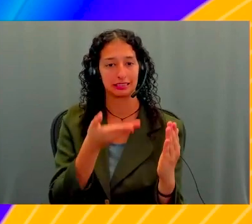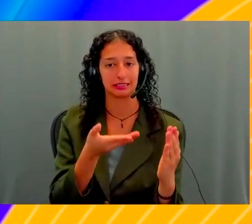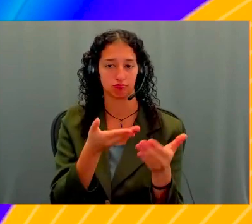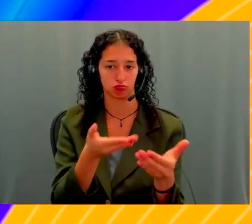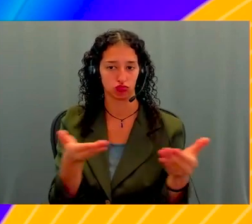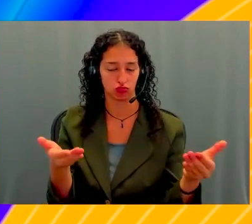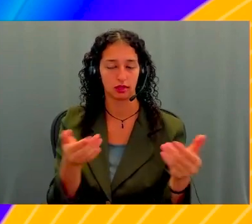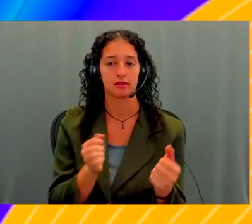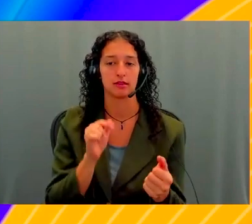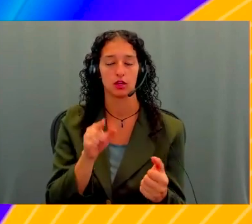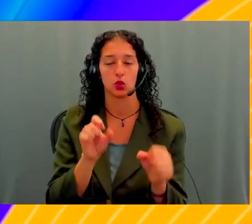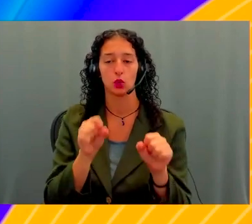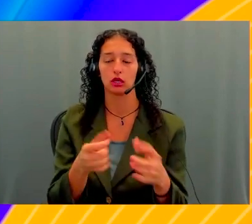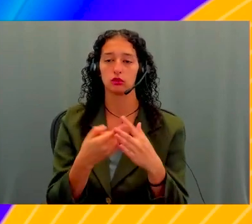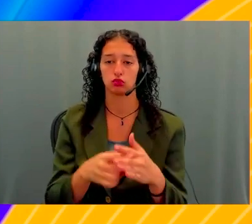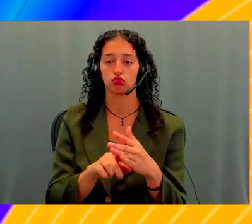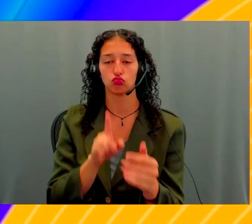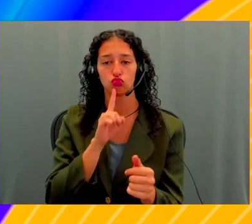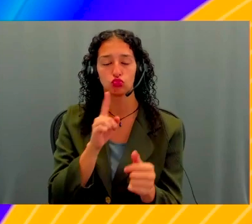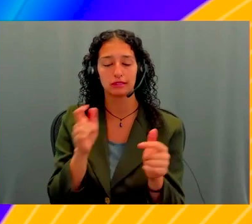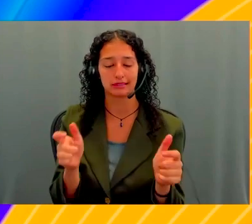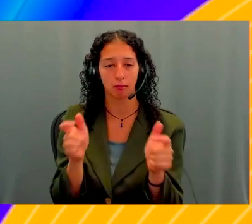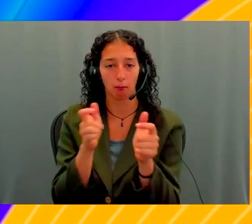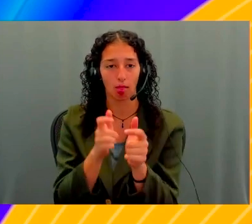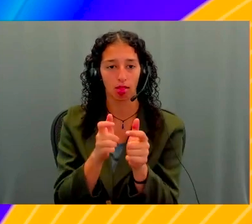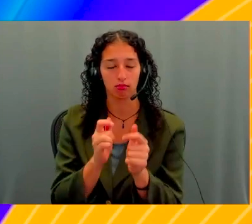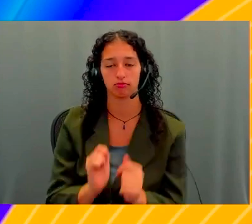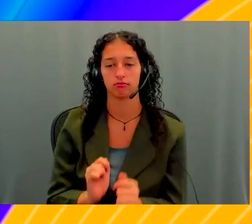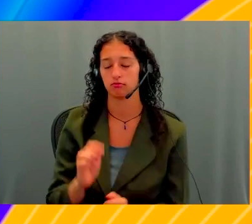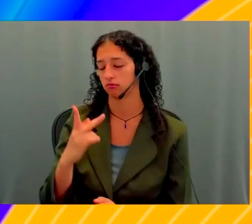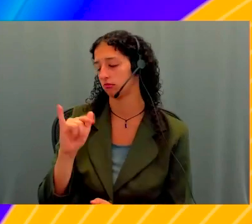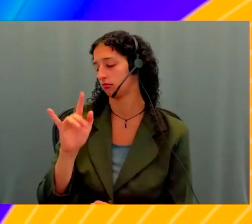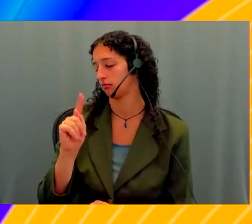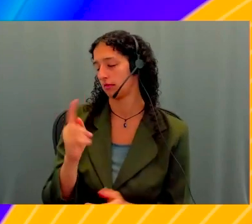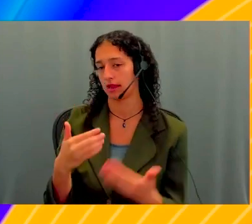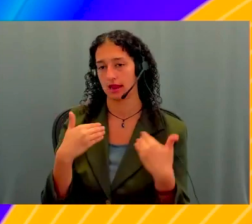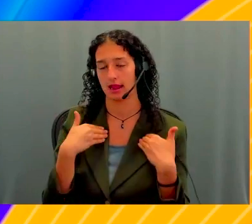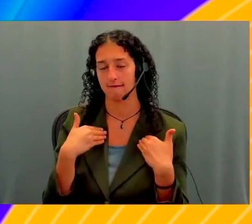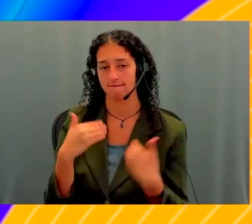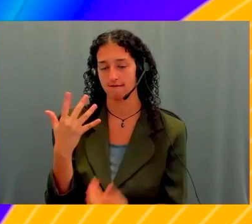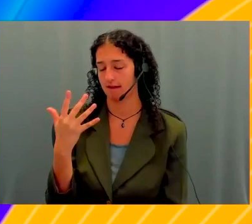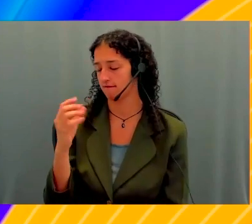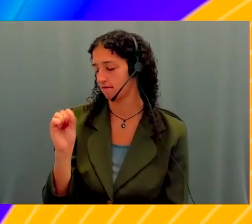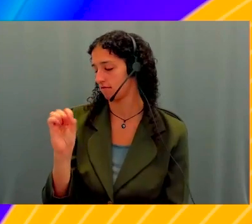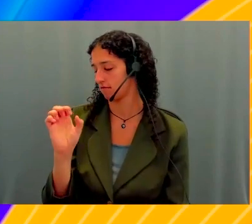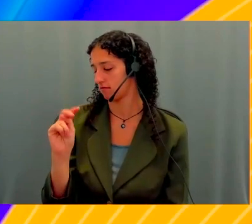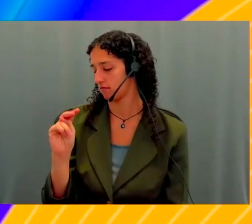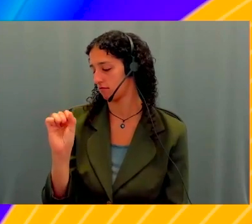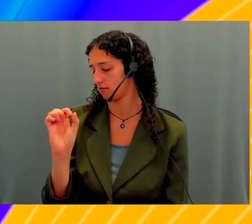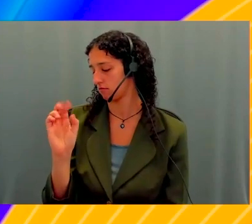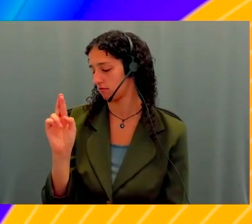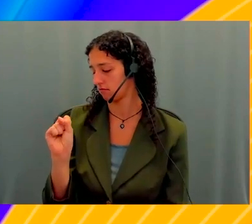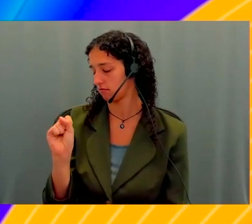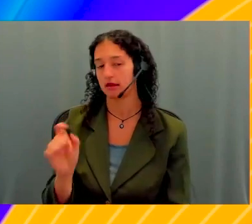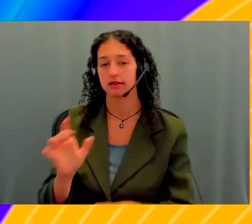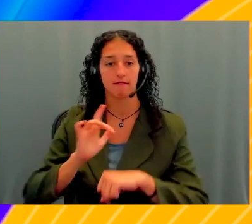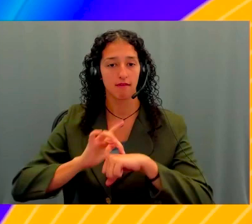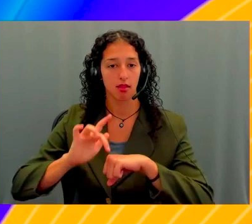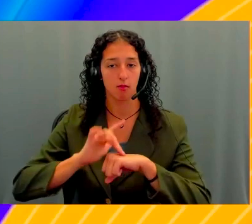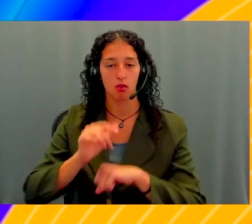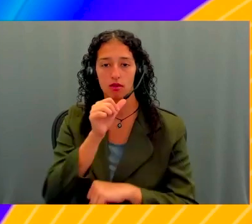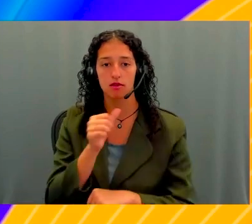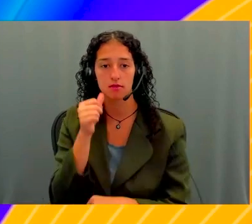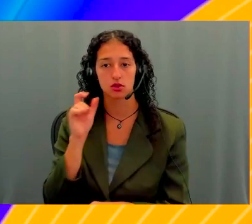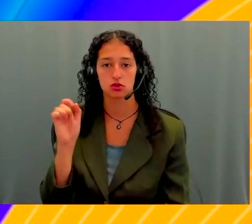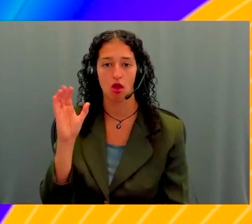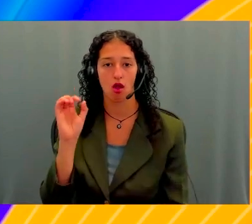really small. A kit comes with 5 sensors and an IoT gateway. It is available on Amazon.com with right. Prime shipping. So you